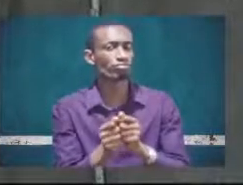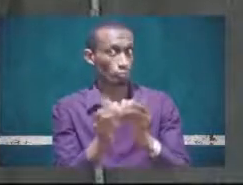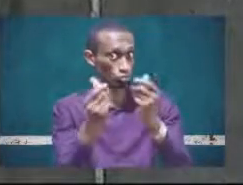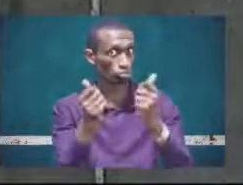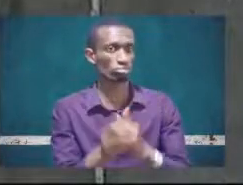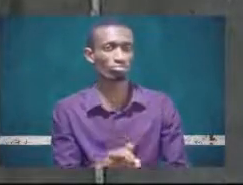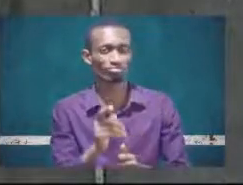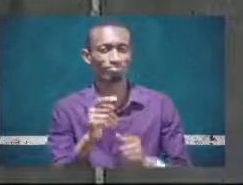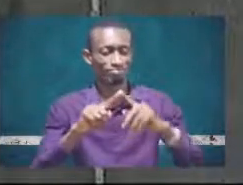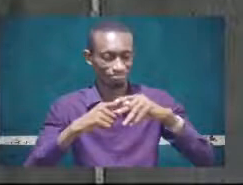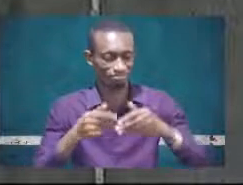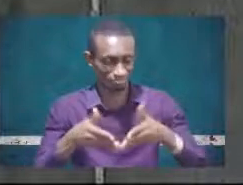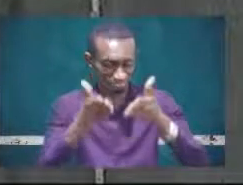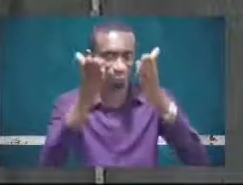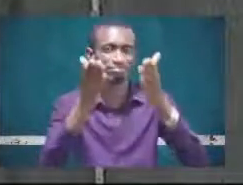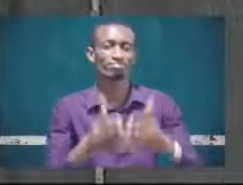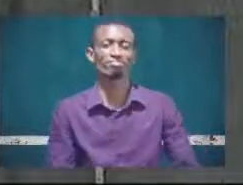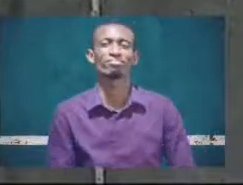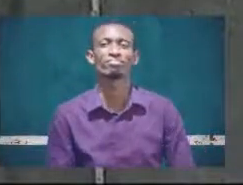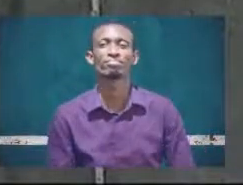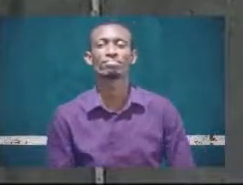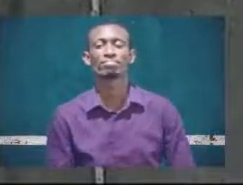So go on.